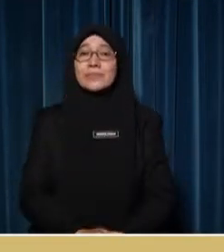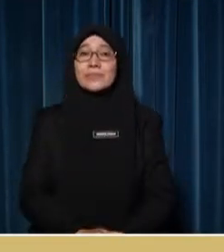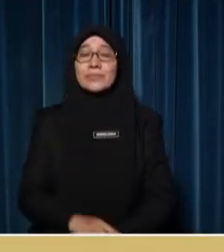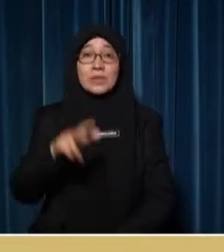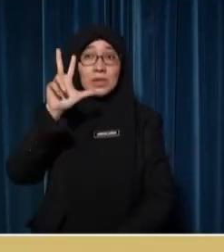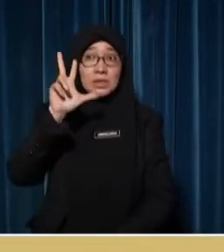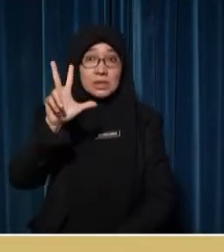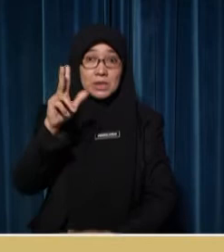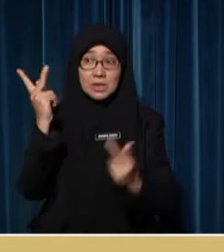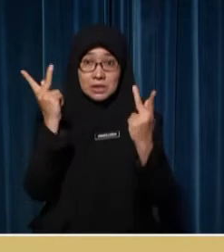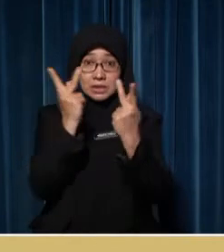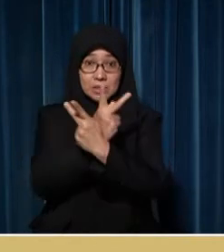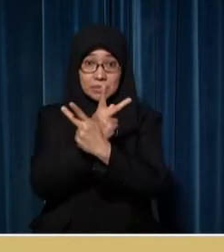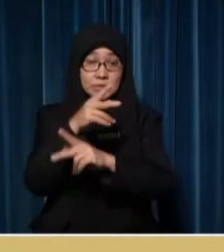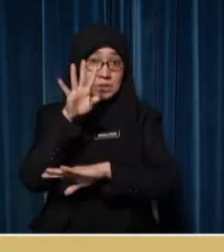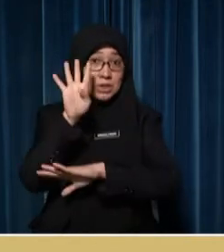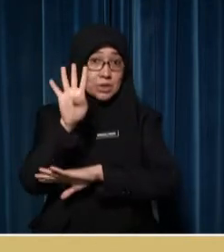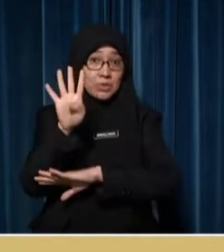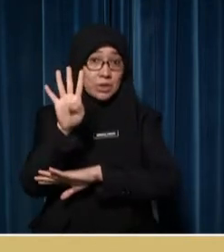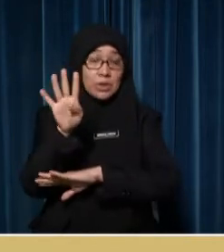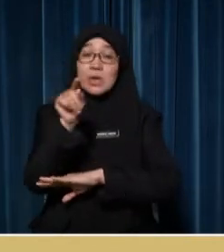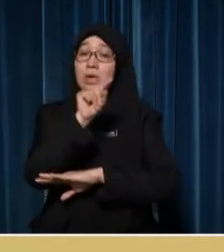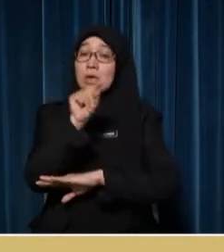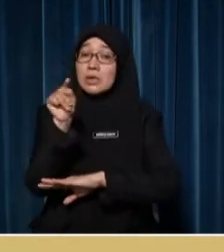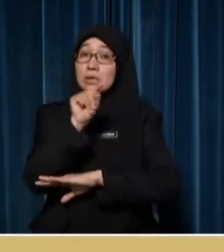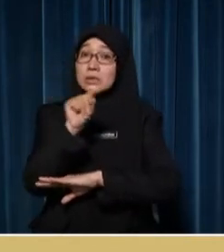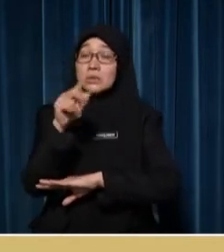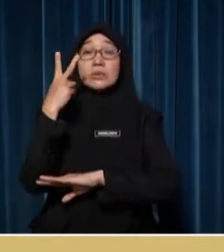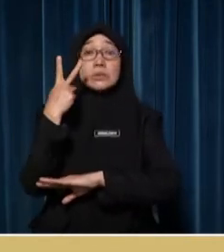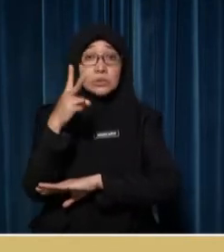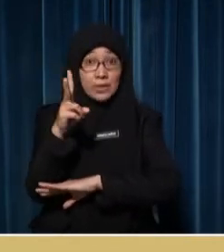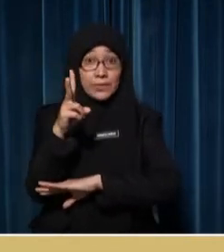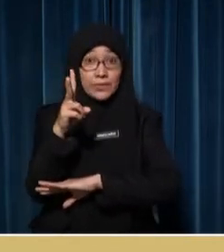3 times 4 is equal to 12.